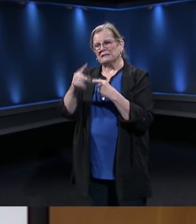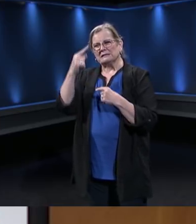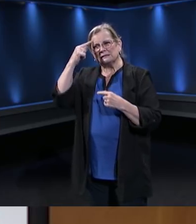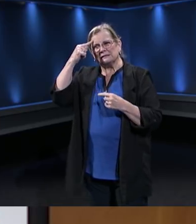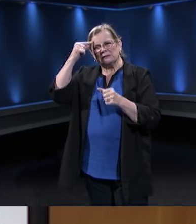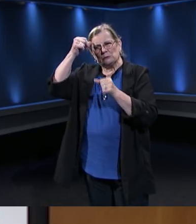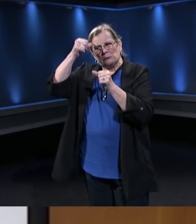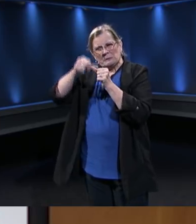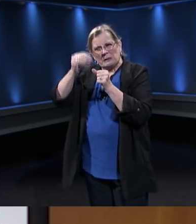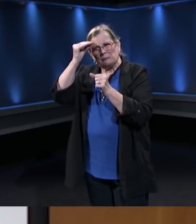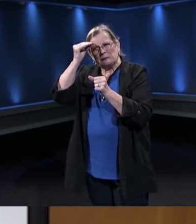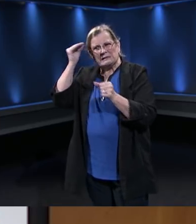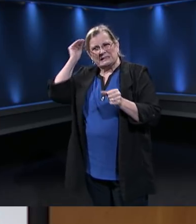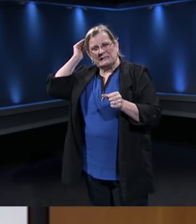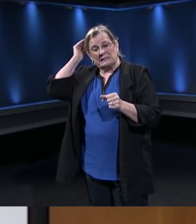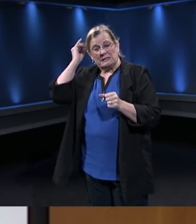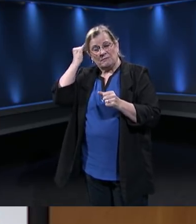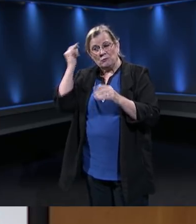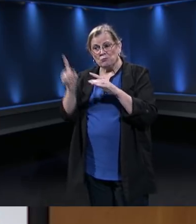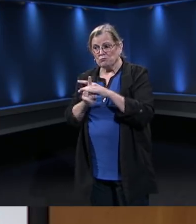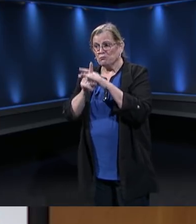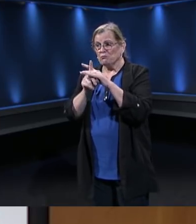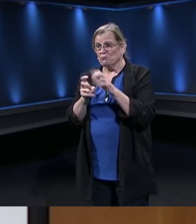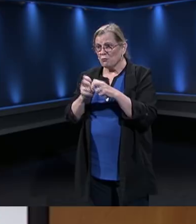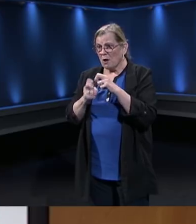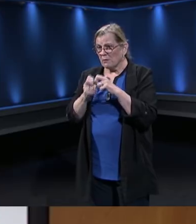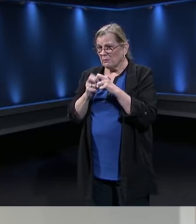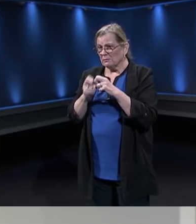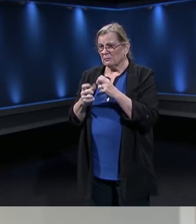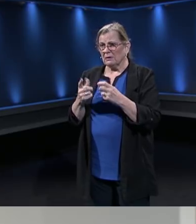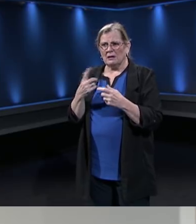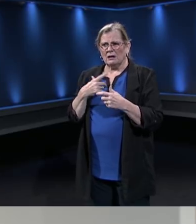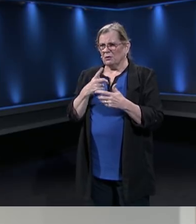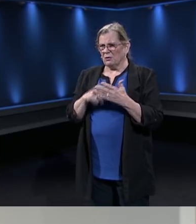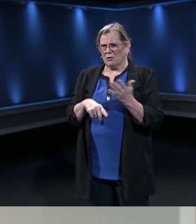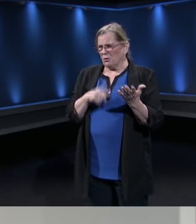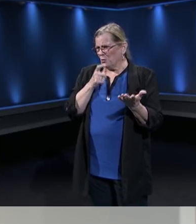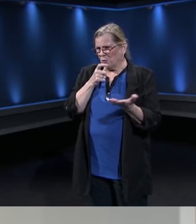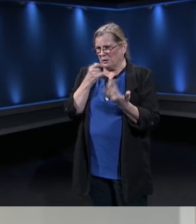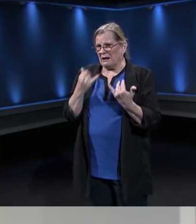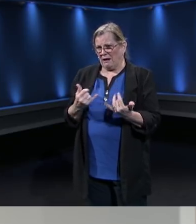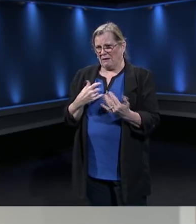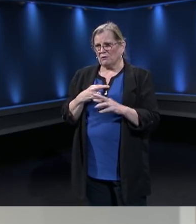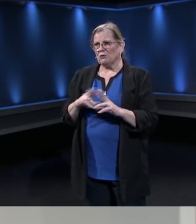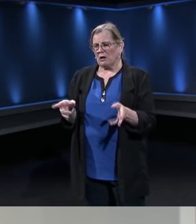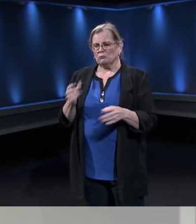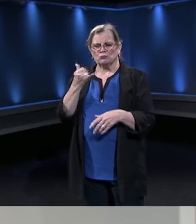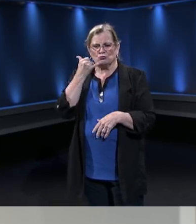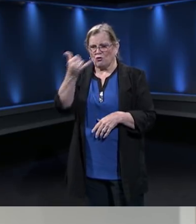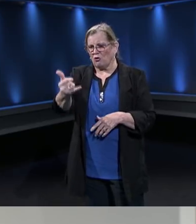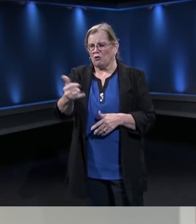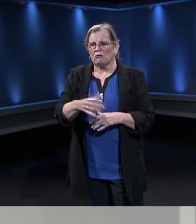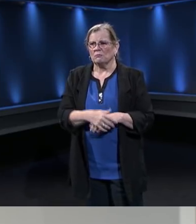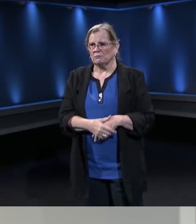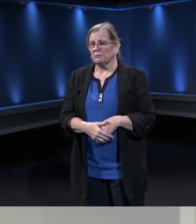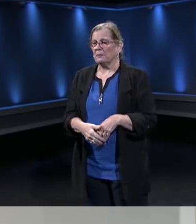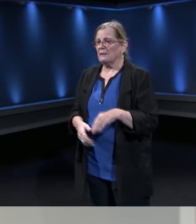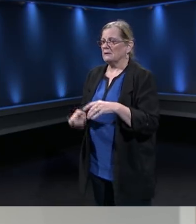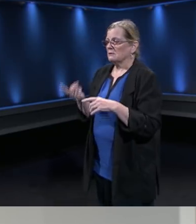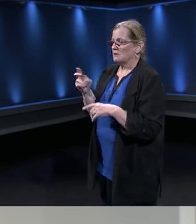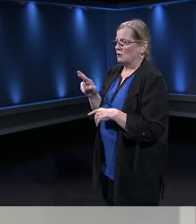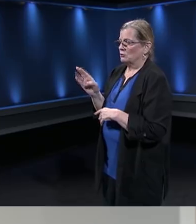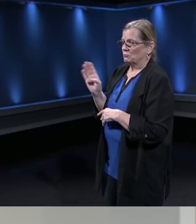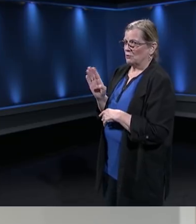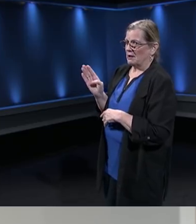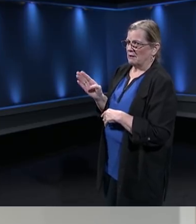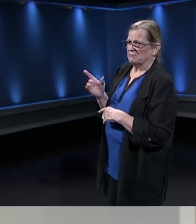out if you have questions or if you need support. Bethany, what if I think my child, as I'm watching as we start virtually, that